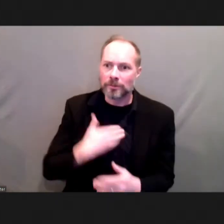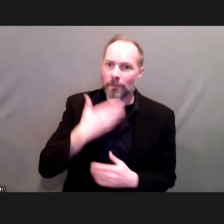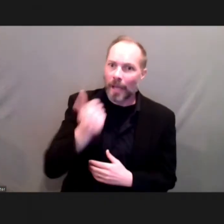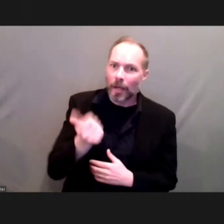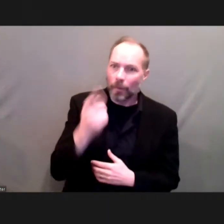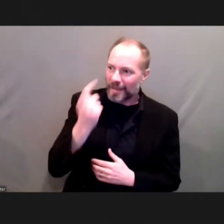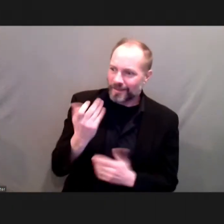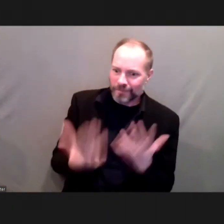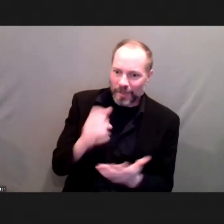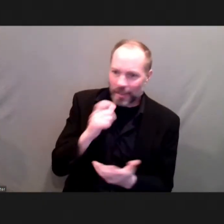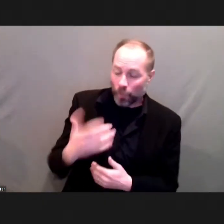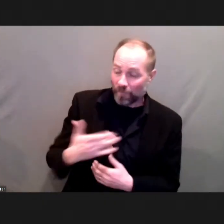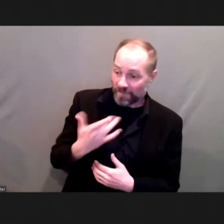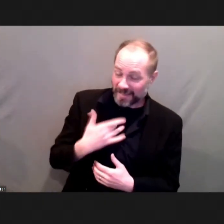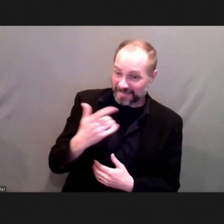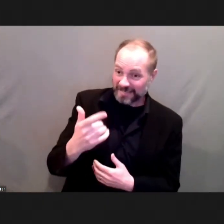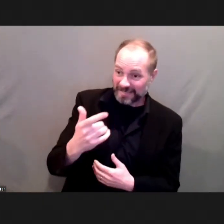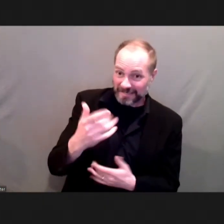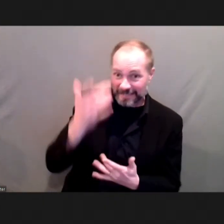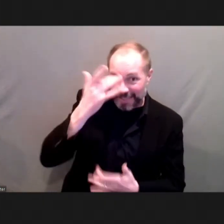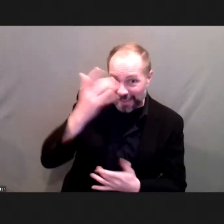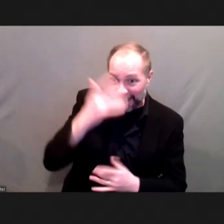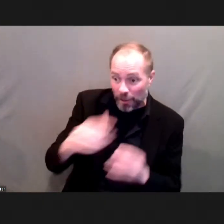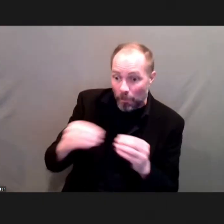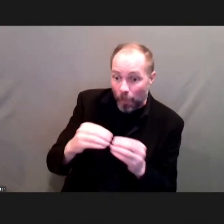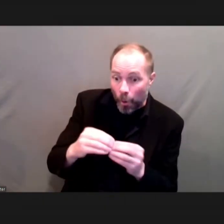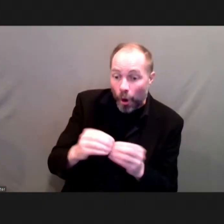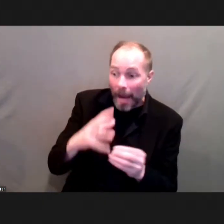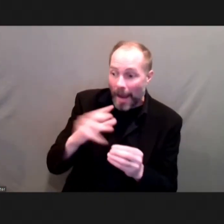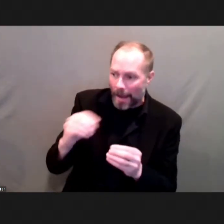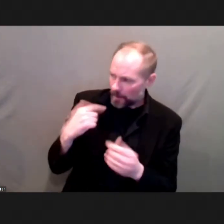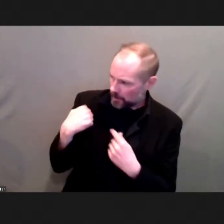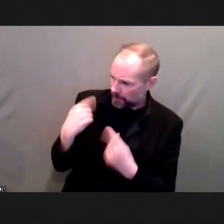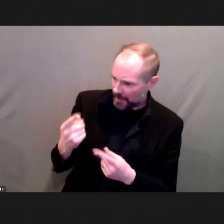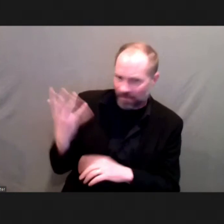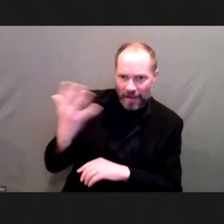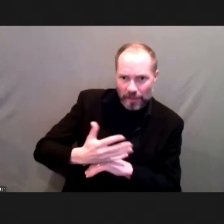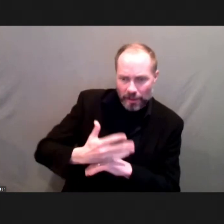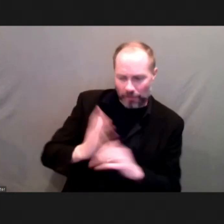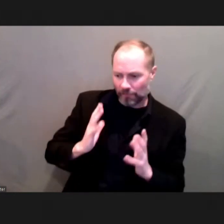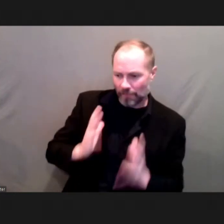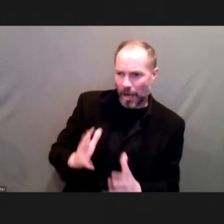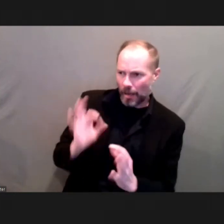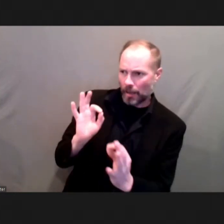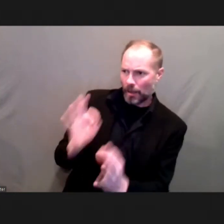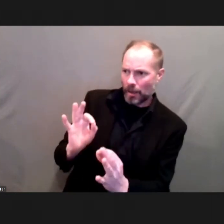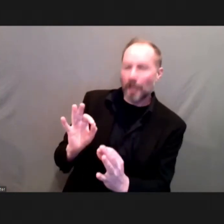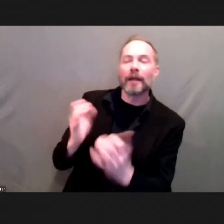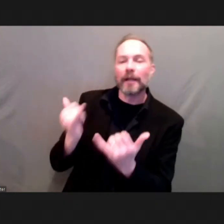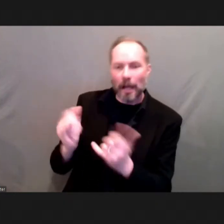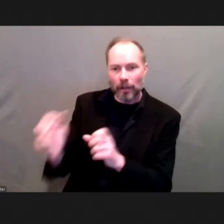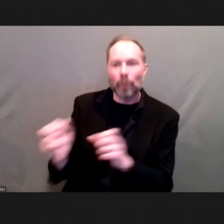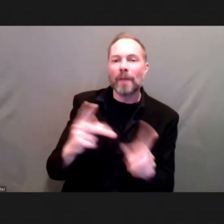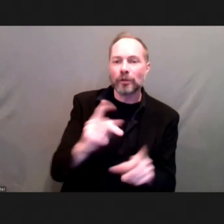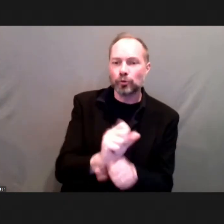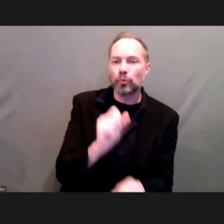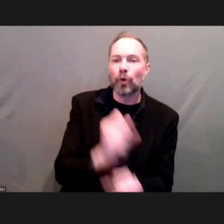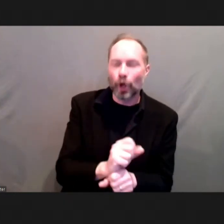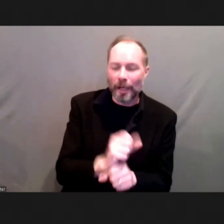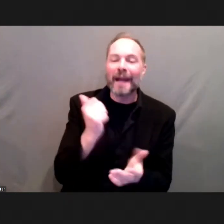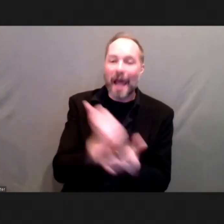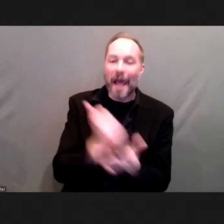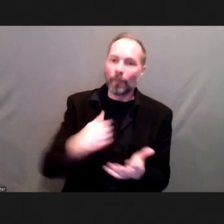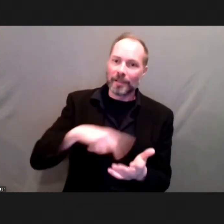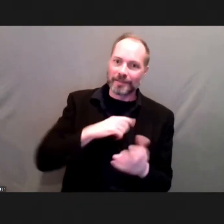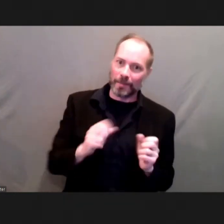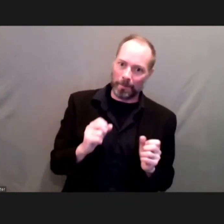no fever, their symptoms are improving, and it's been 5 days, means that they're back helping all of us with the day-to-day work that